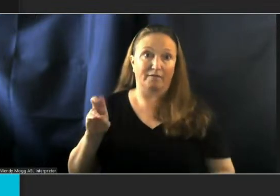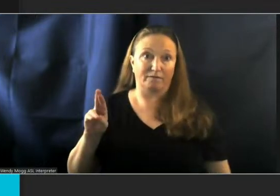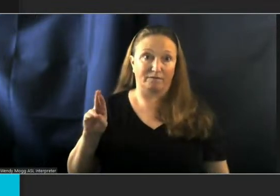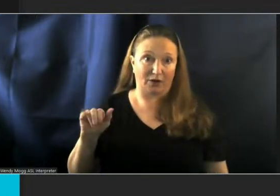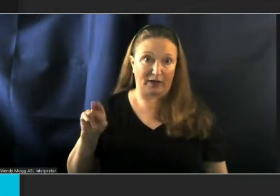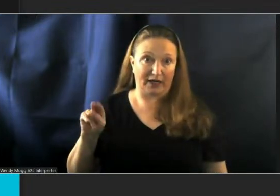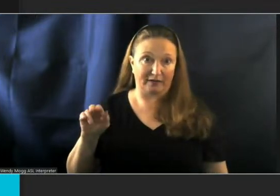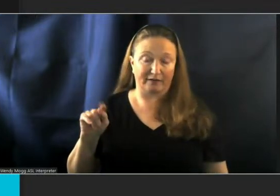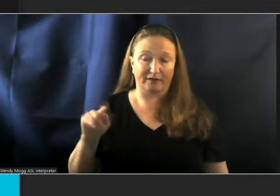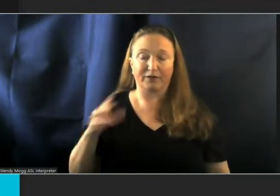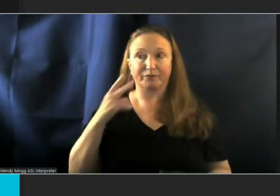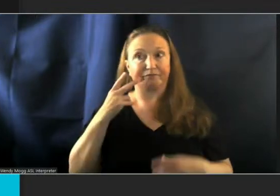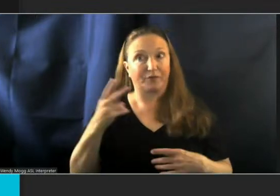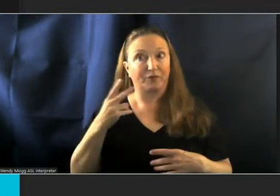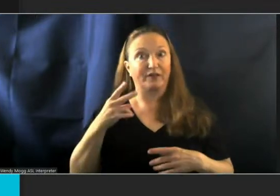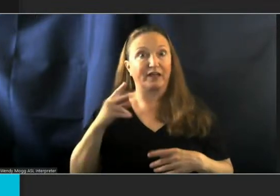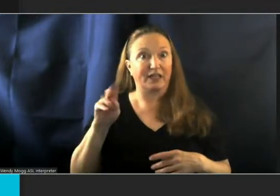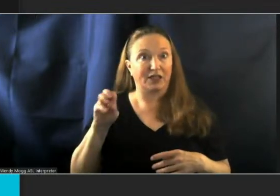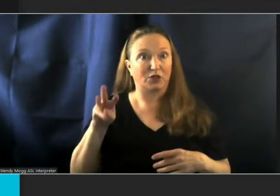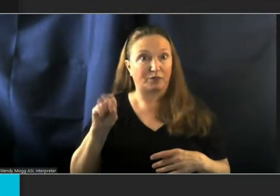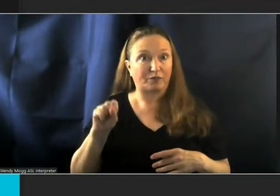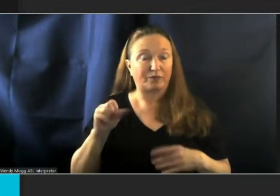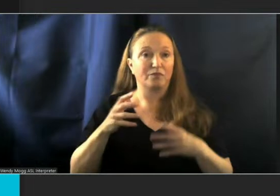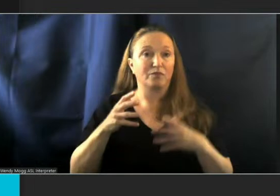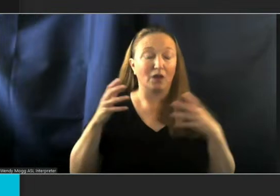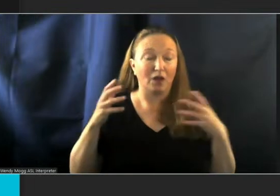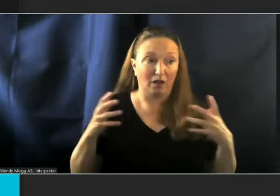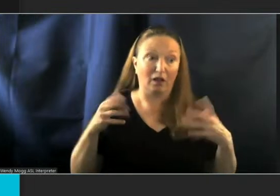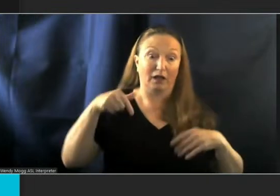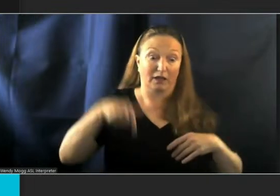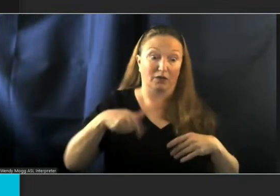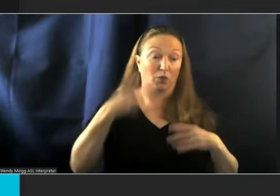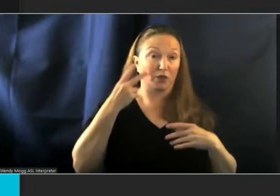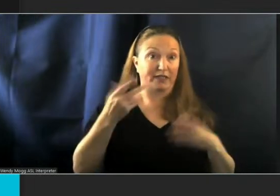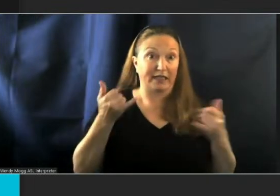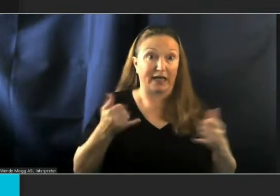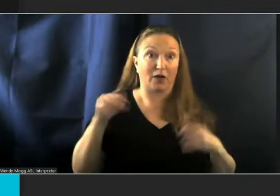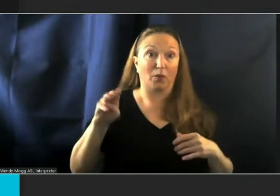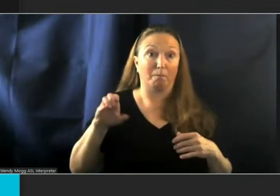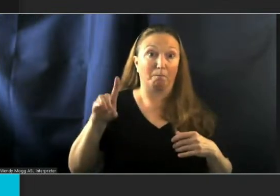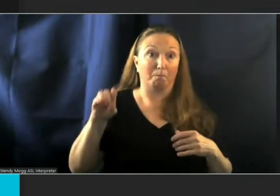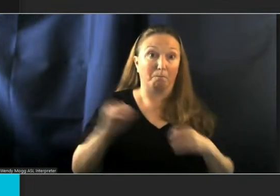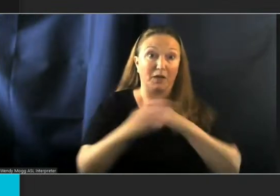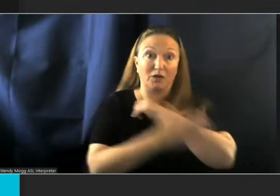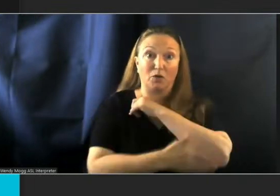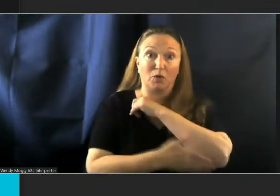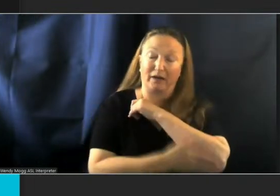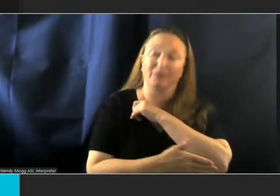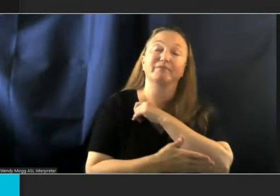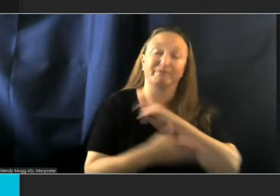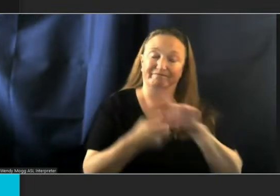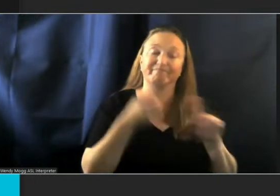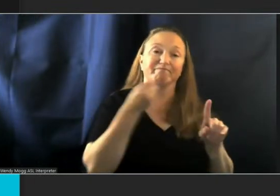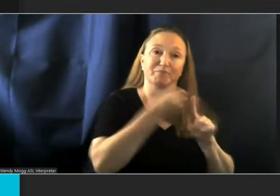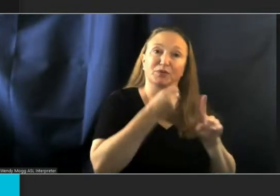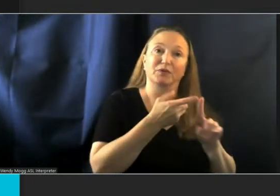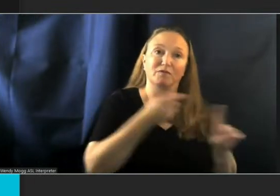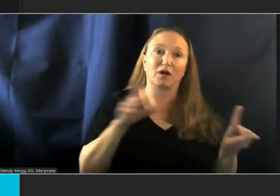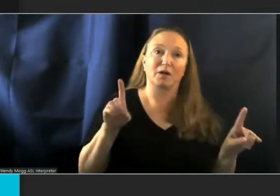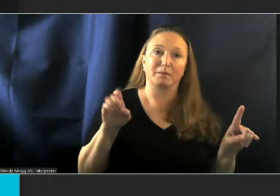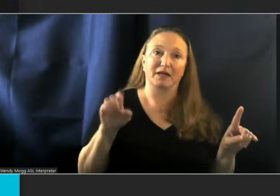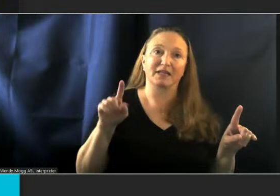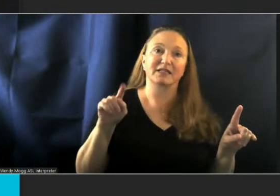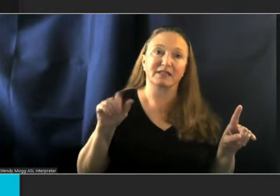right now in Mendocino County is certainly due to the Delta variant. However, what you saw from the earlier data is